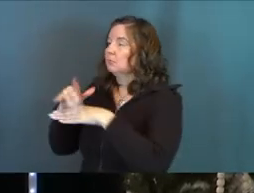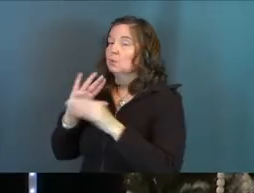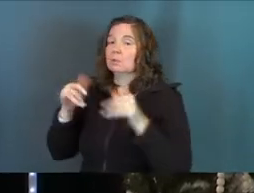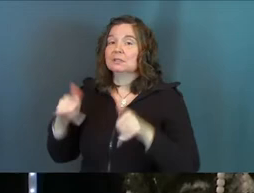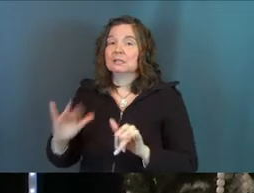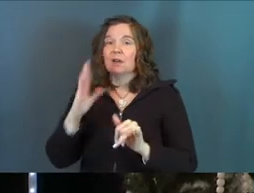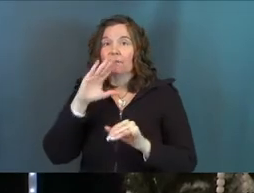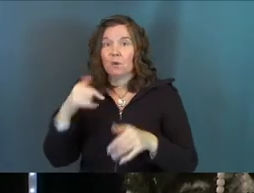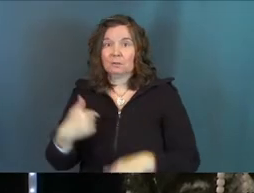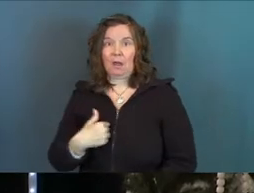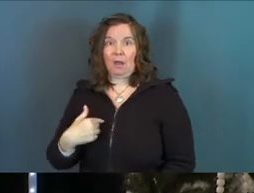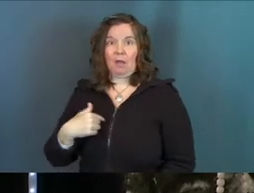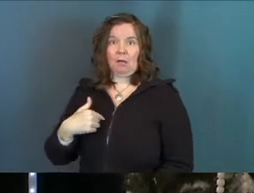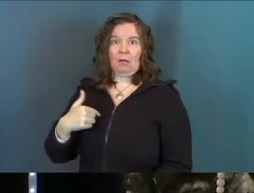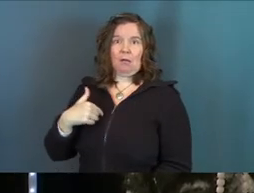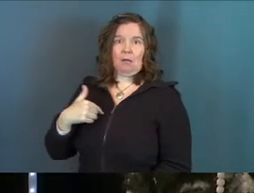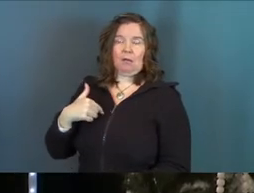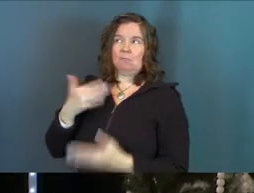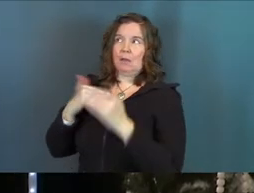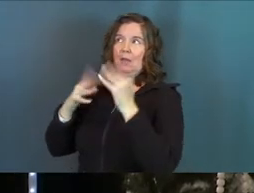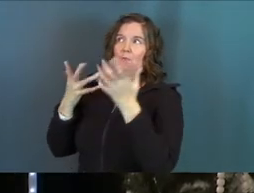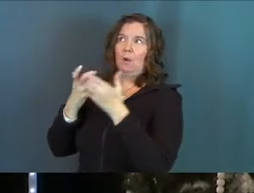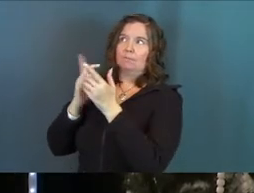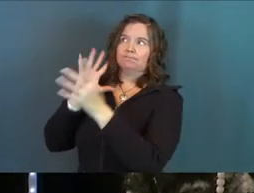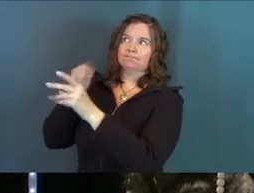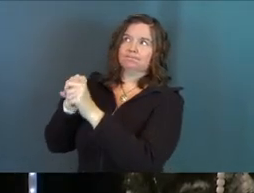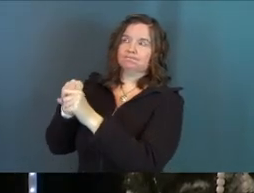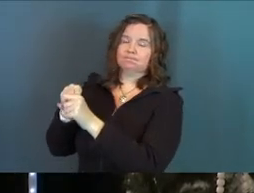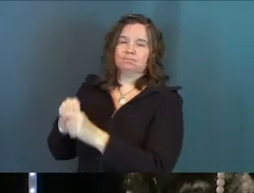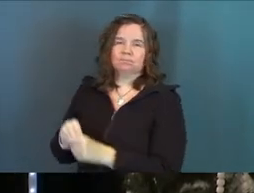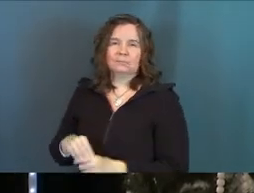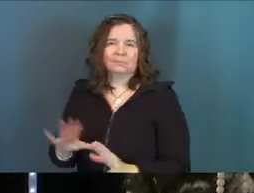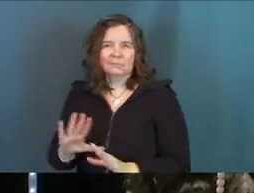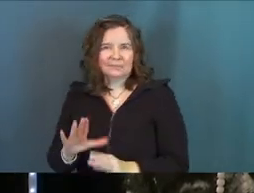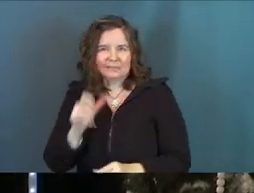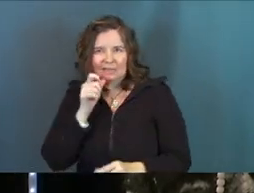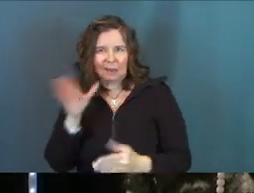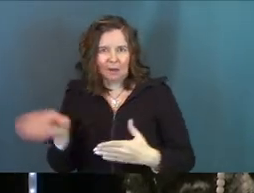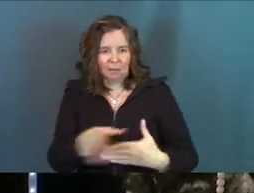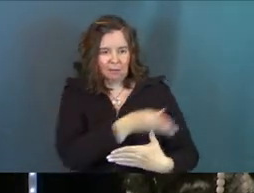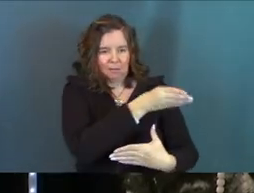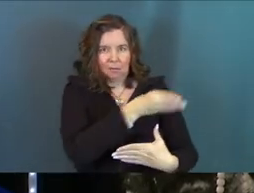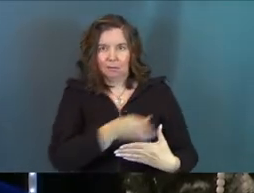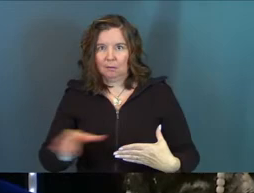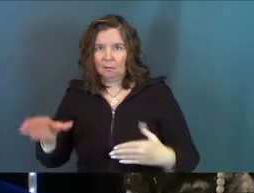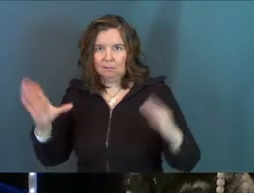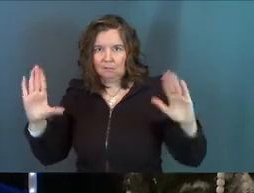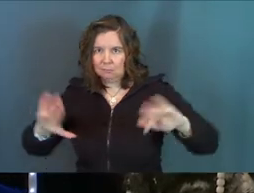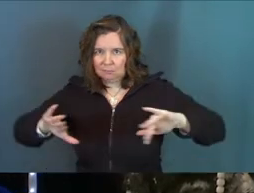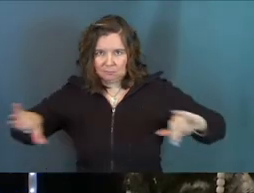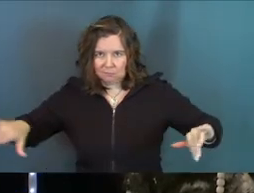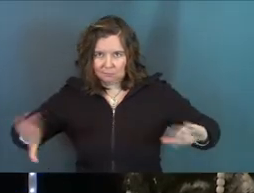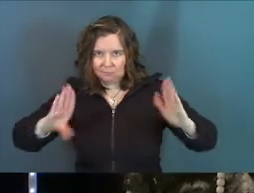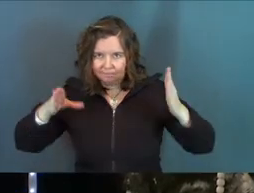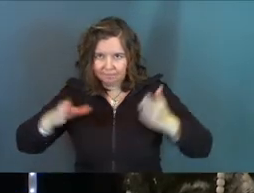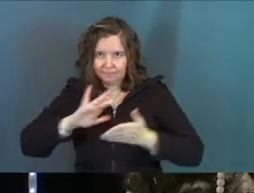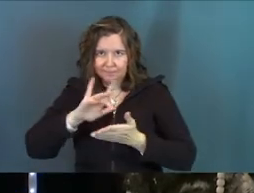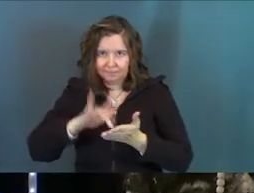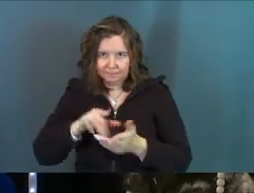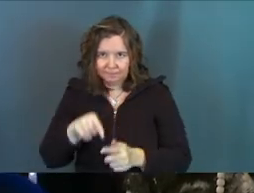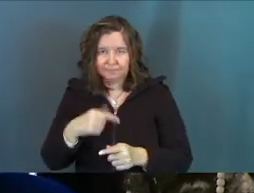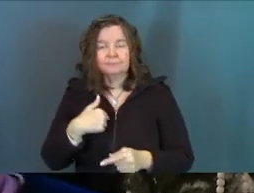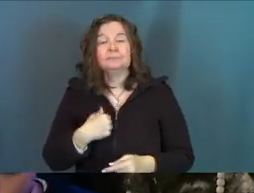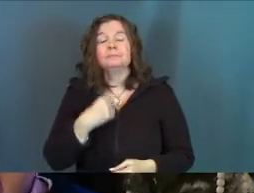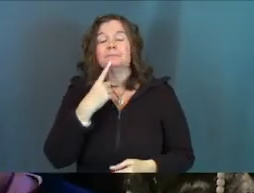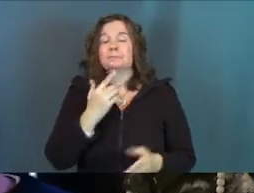still focused on just me, time to get out of here. That's not it either. We lose sight. So I'd say,